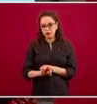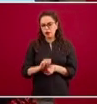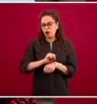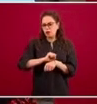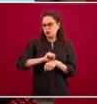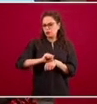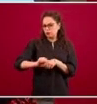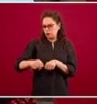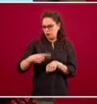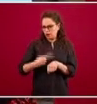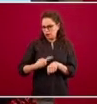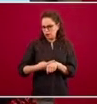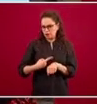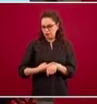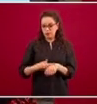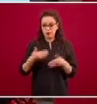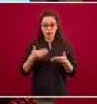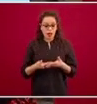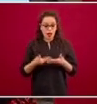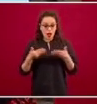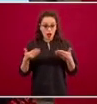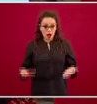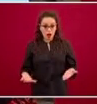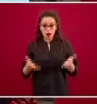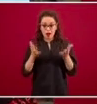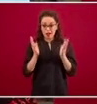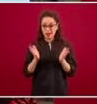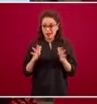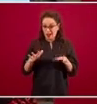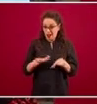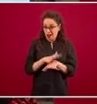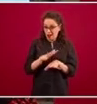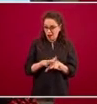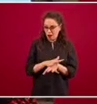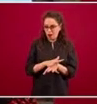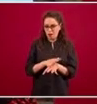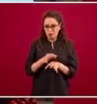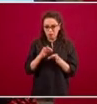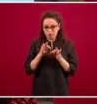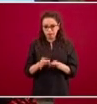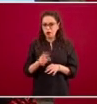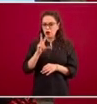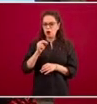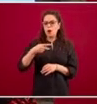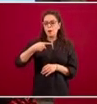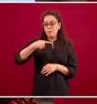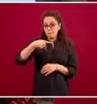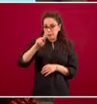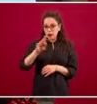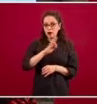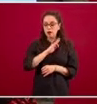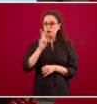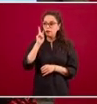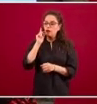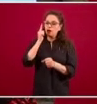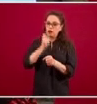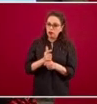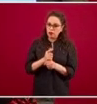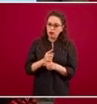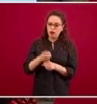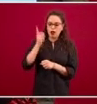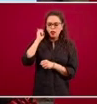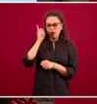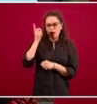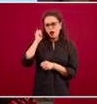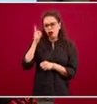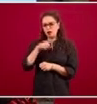20 inpatients, 80% outpatients. And nowadays, we've been seeing some variation in this